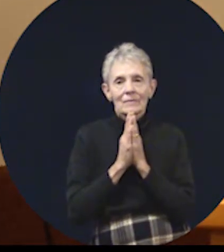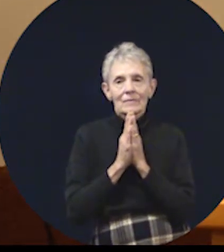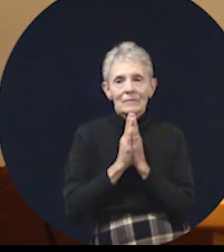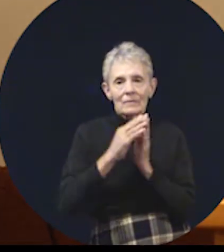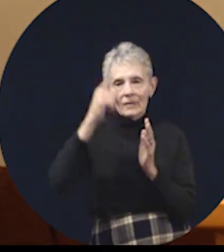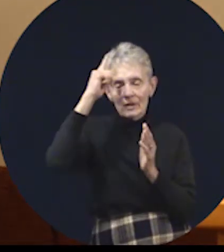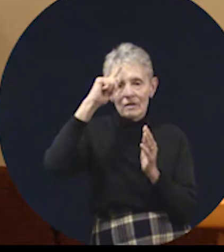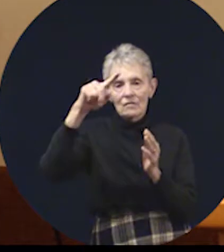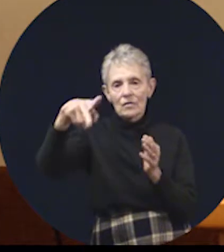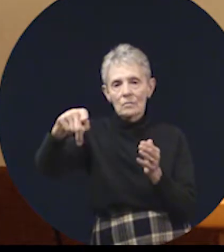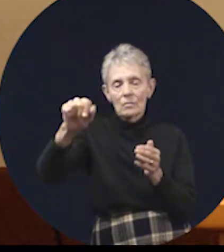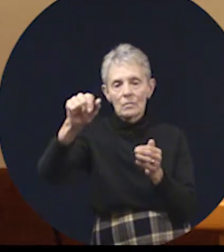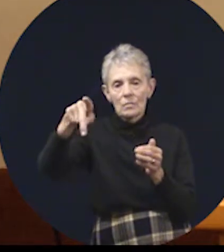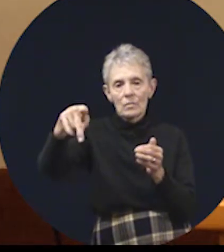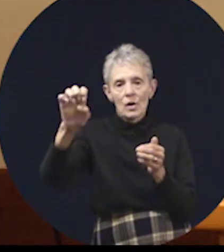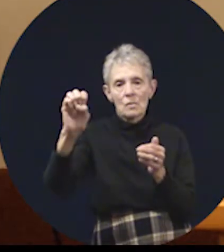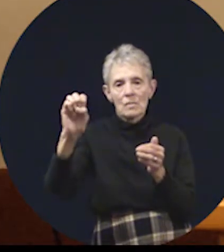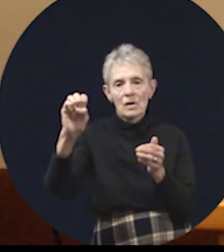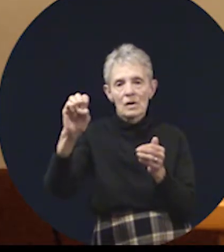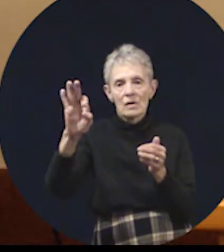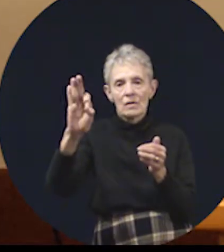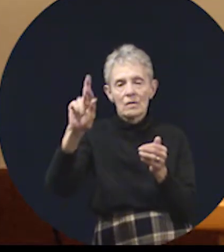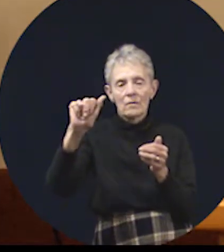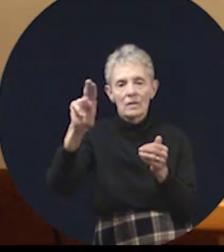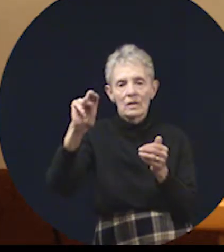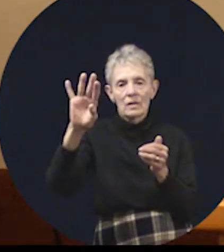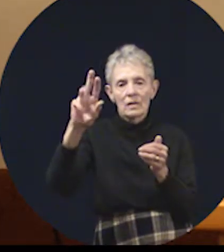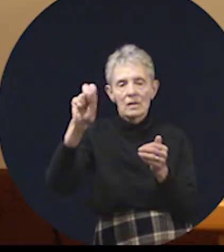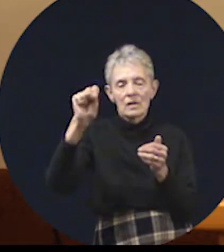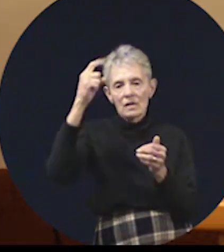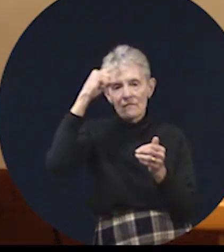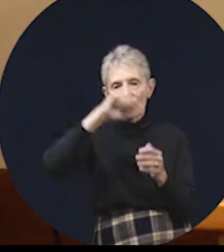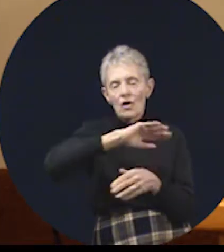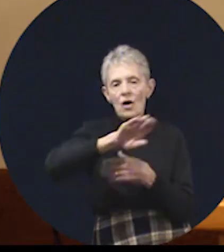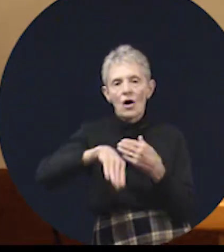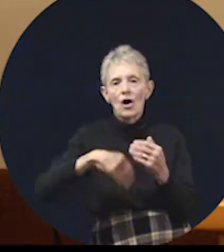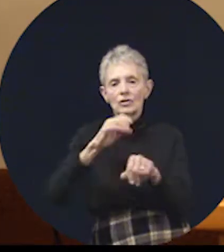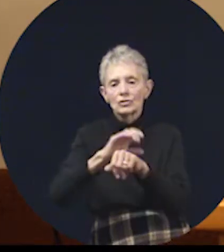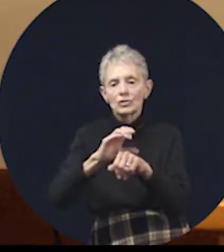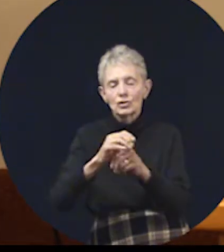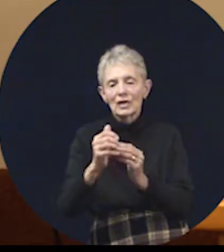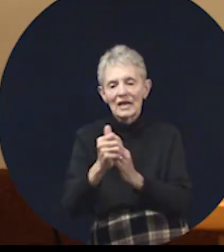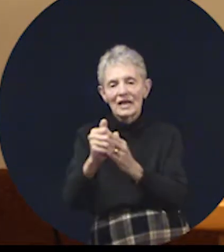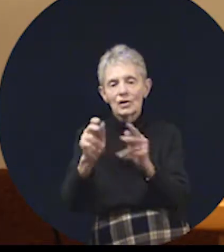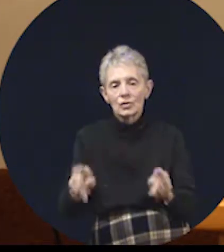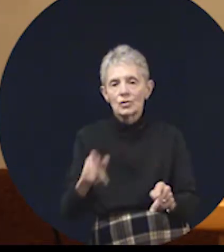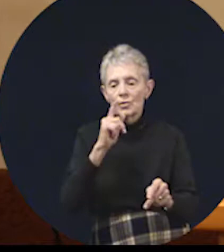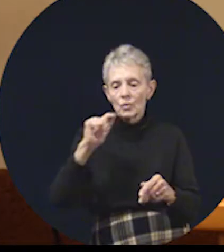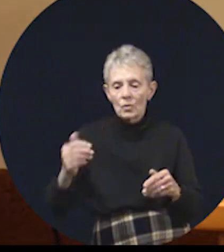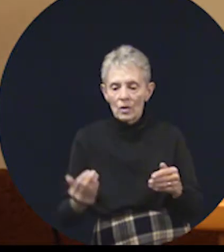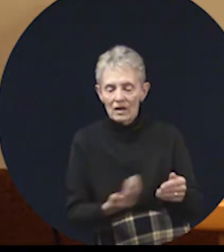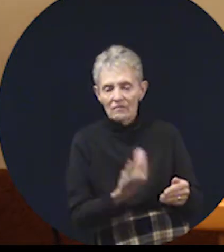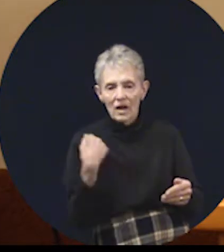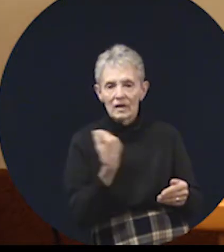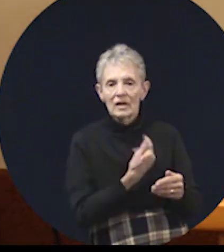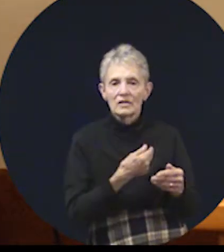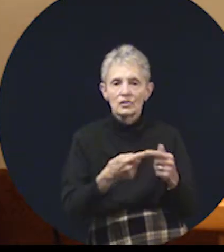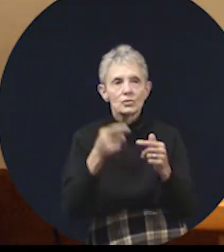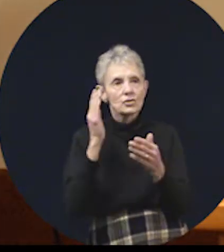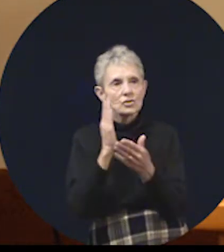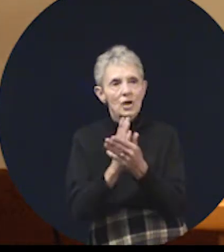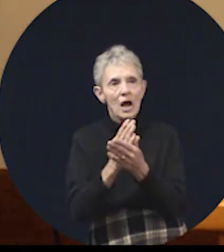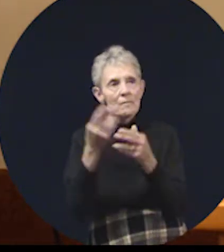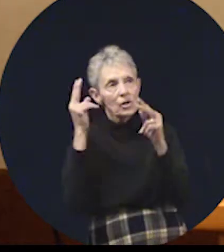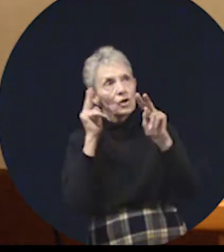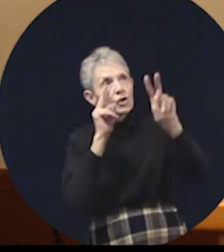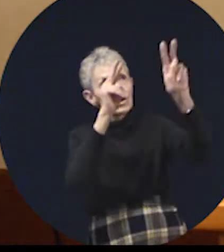For Pope Francis and all our church leaders who invite us to stop looking up at the sky